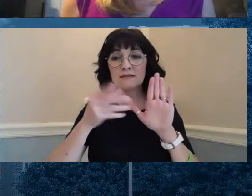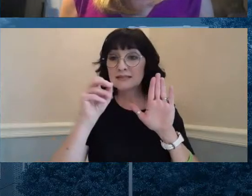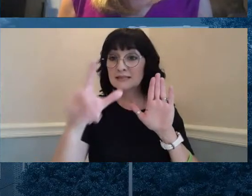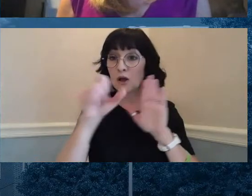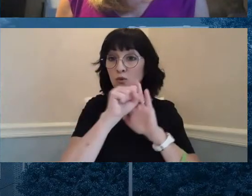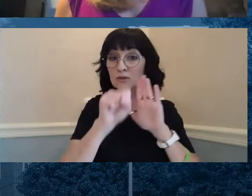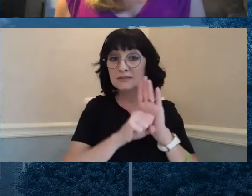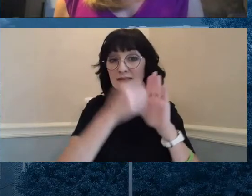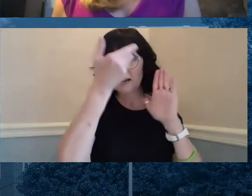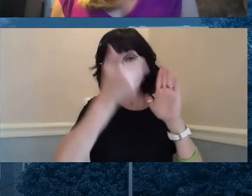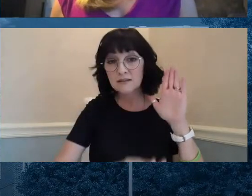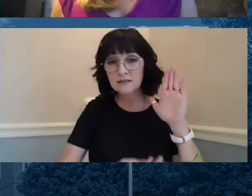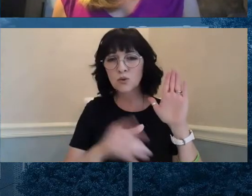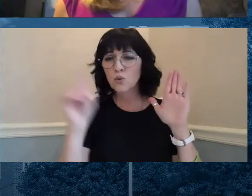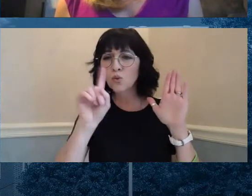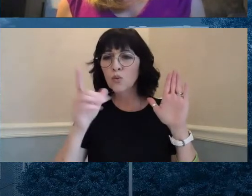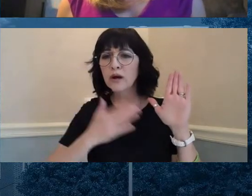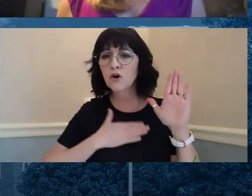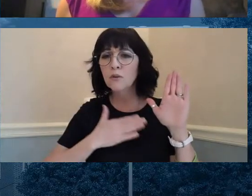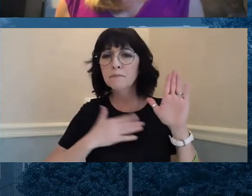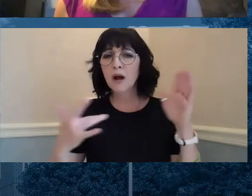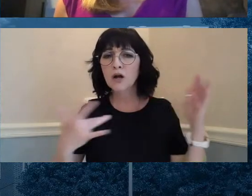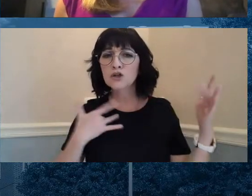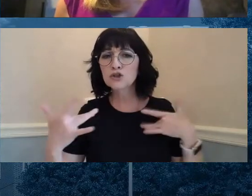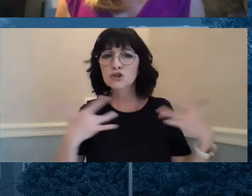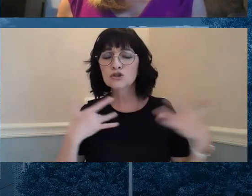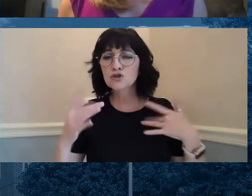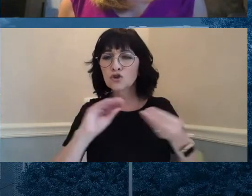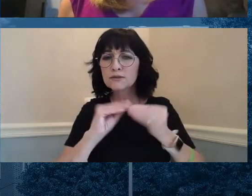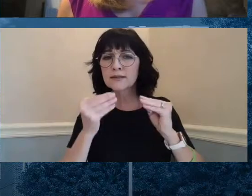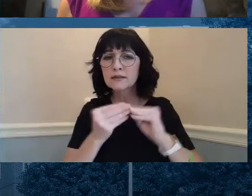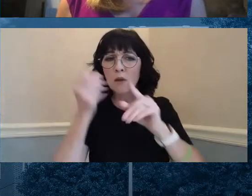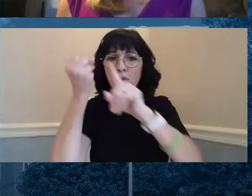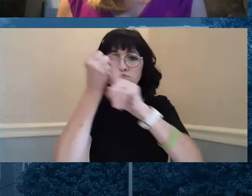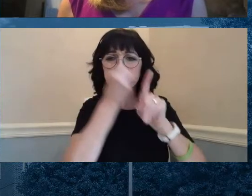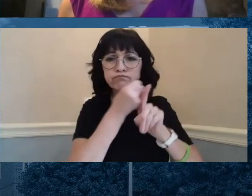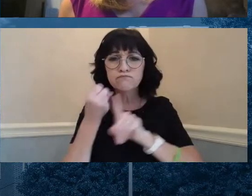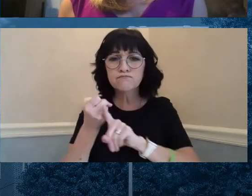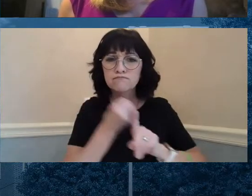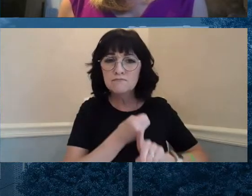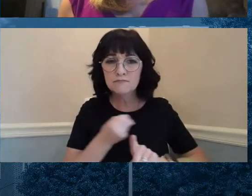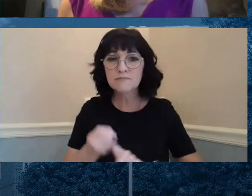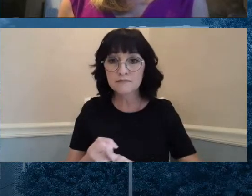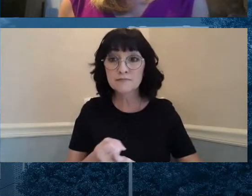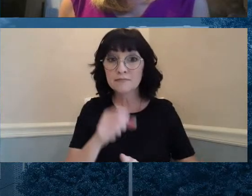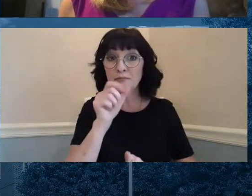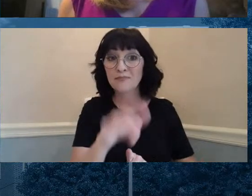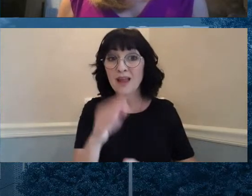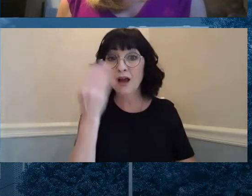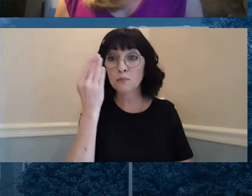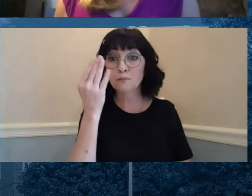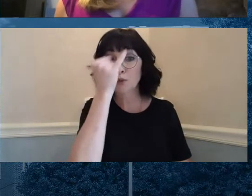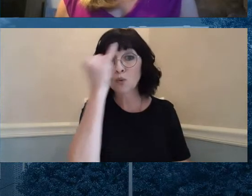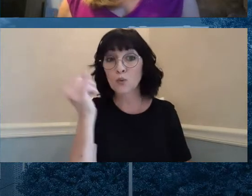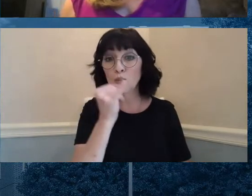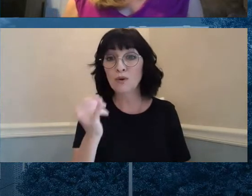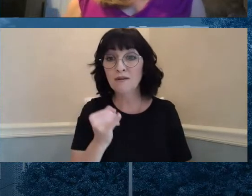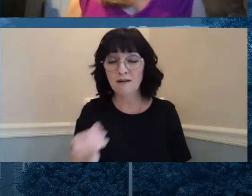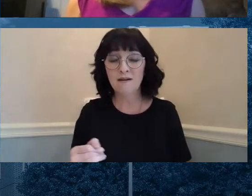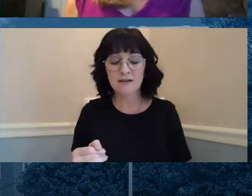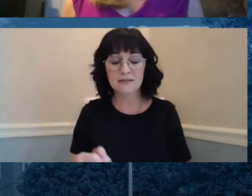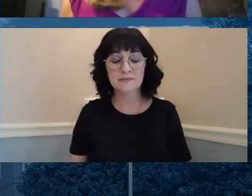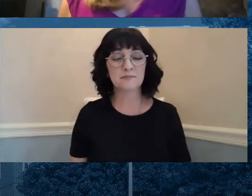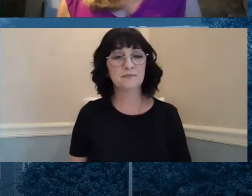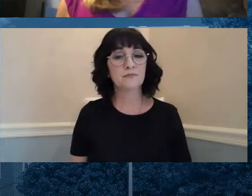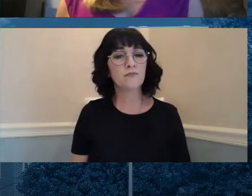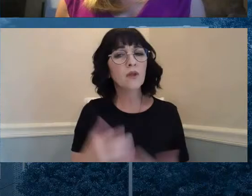is important, in addition to looking at the case rates and the positivity rates and the hospitalizations in our state to give us a